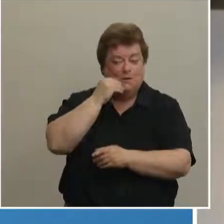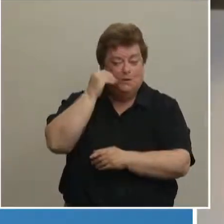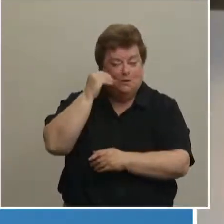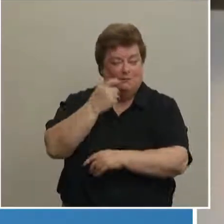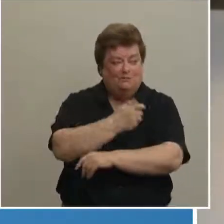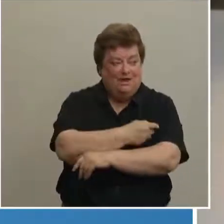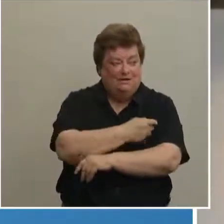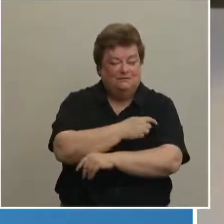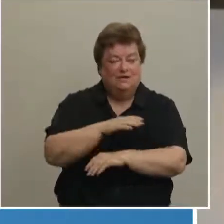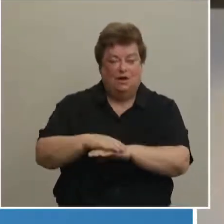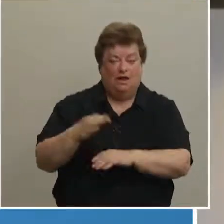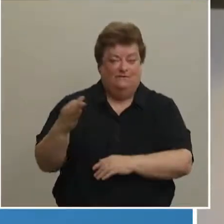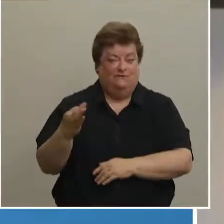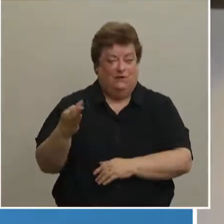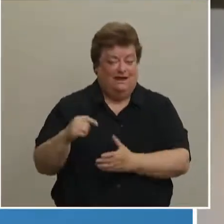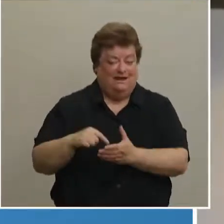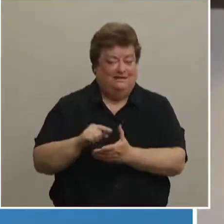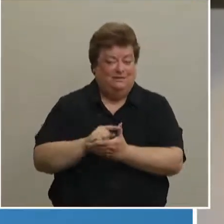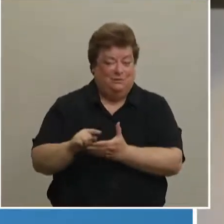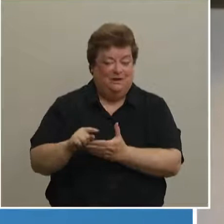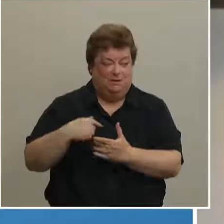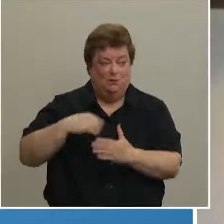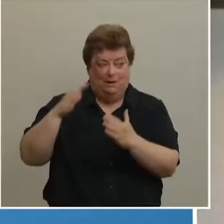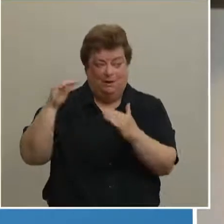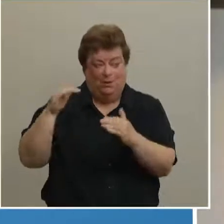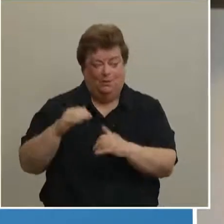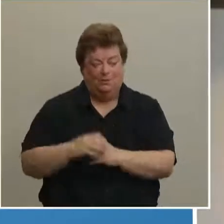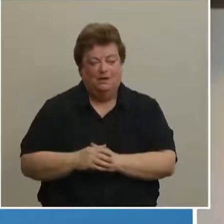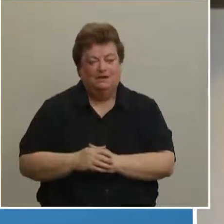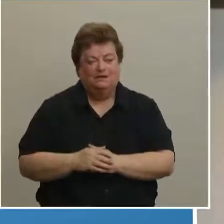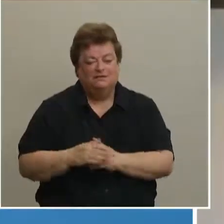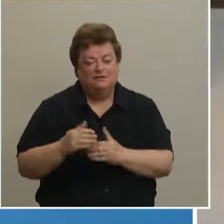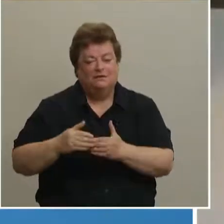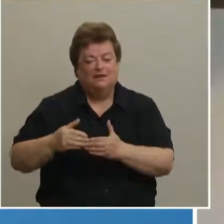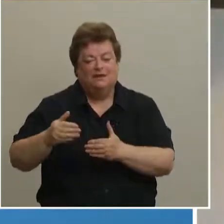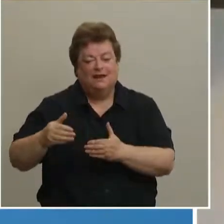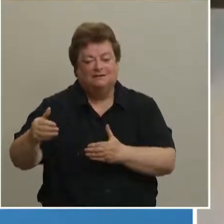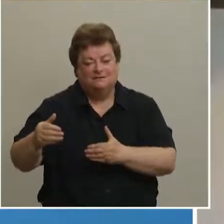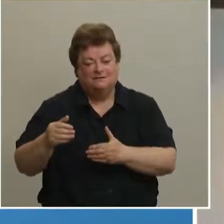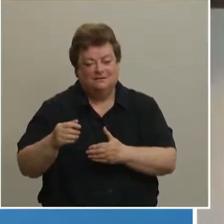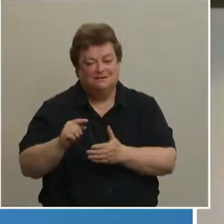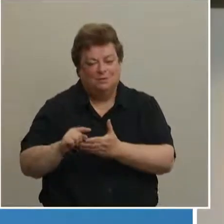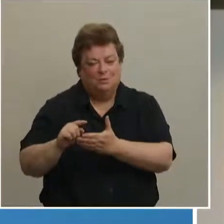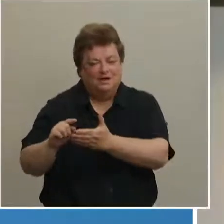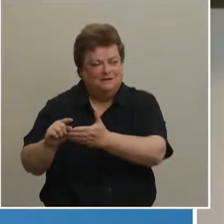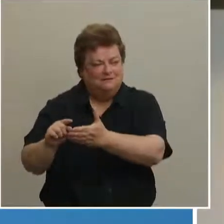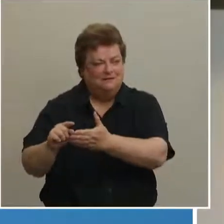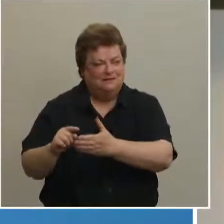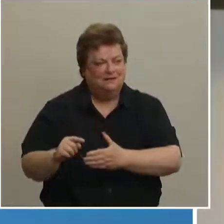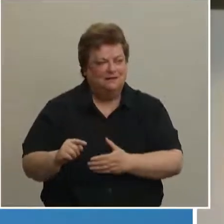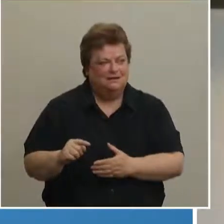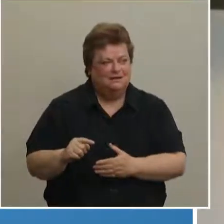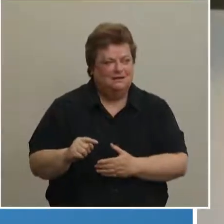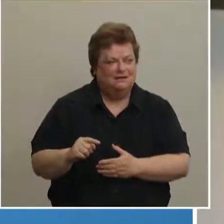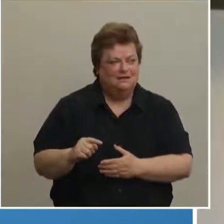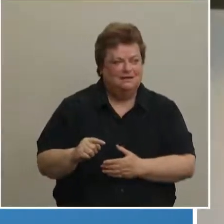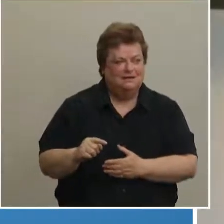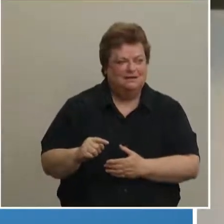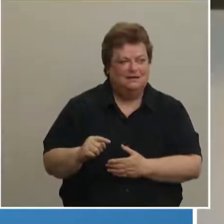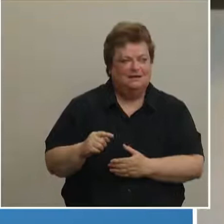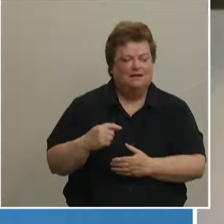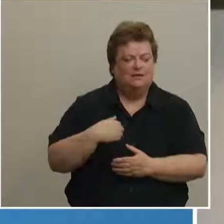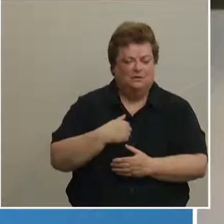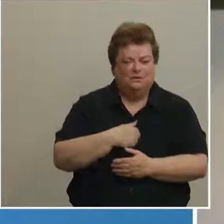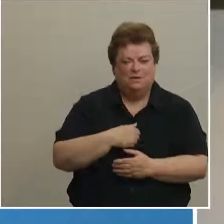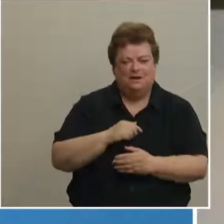on Friday of this week, we hope. So over the next several weeks, it will be underway and hopefully